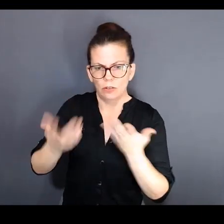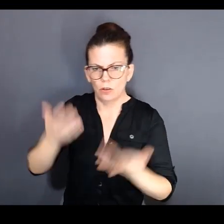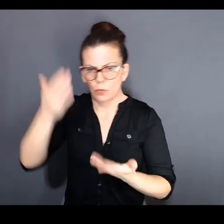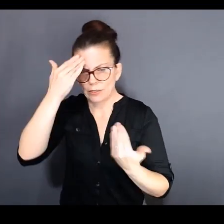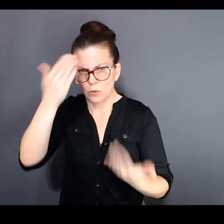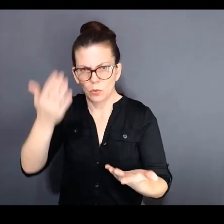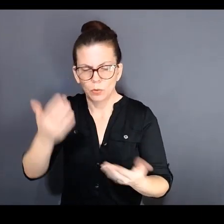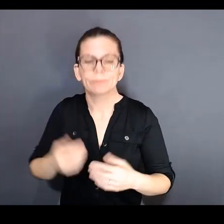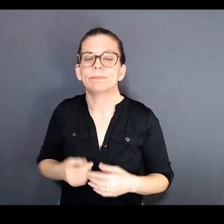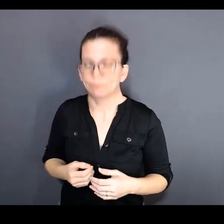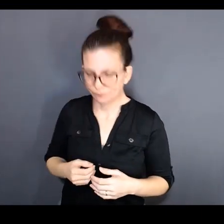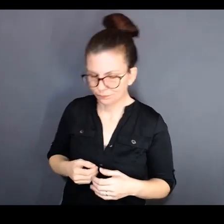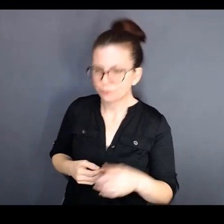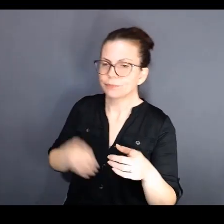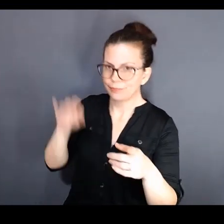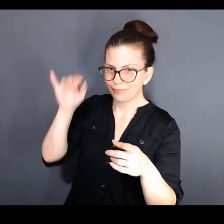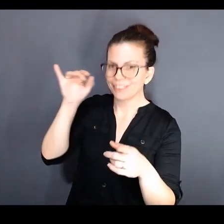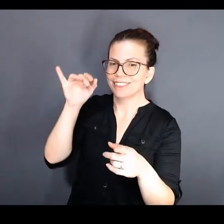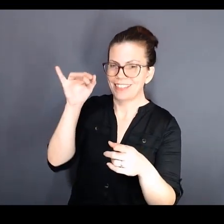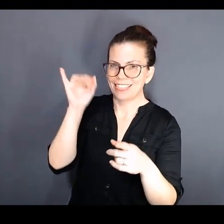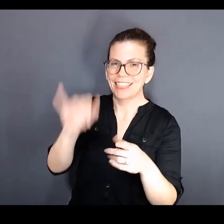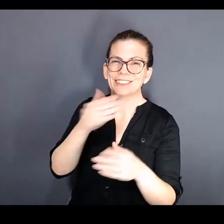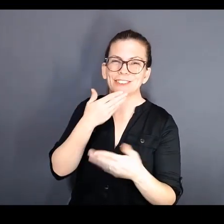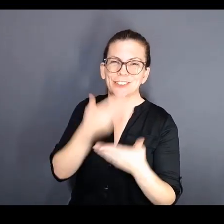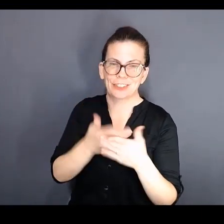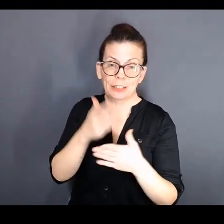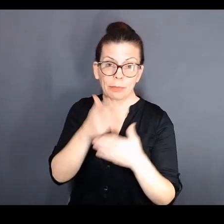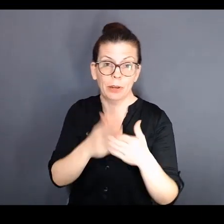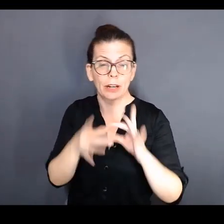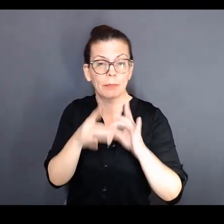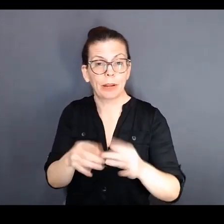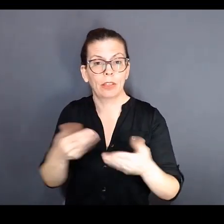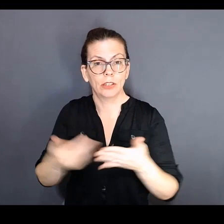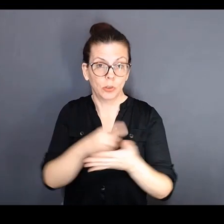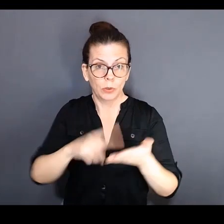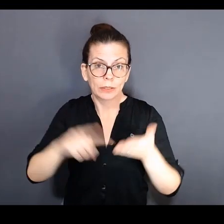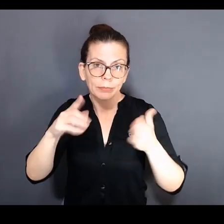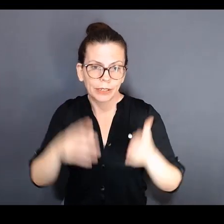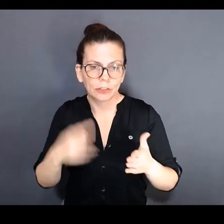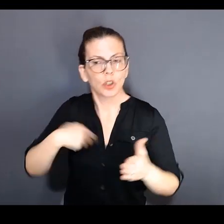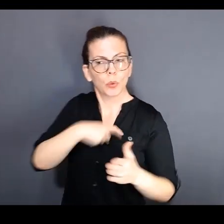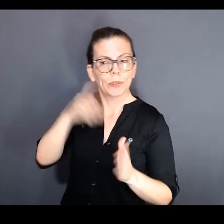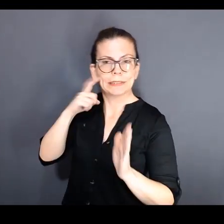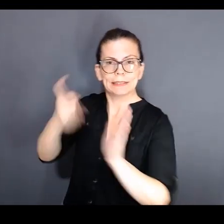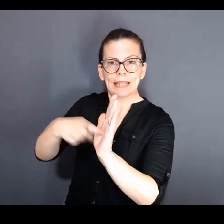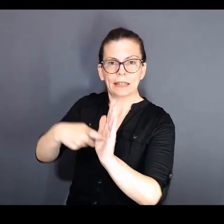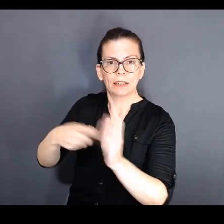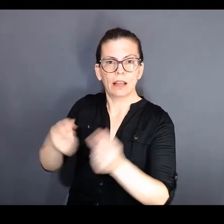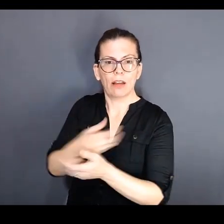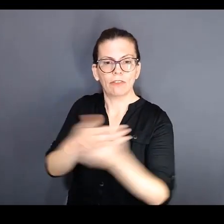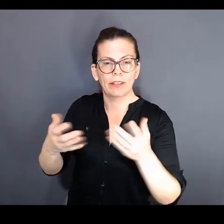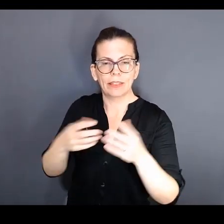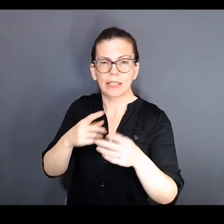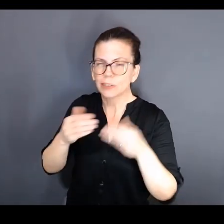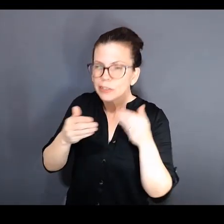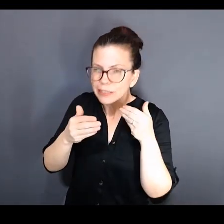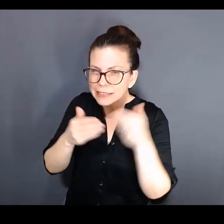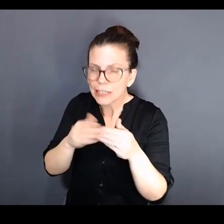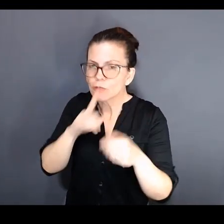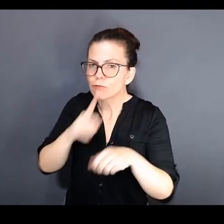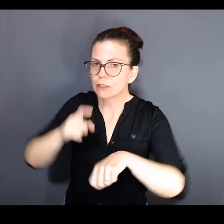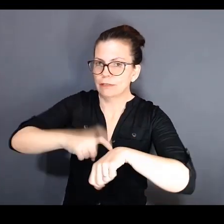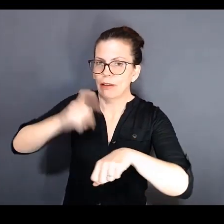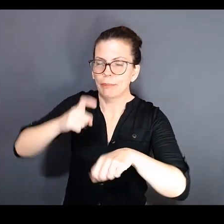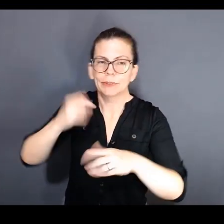which state am I at that point? Right. So that's the good part about the new Inspector. We